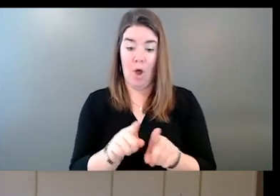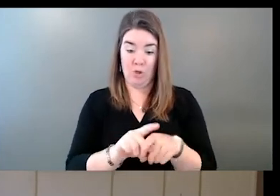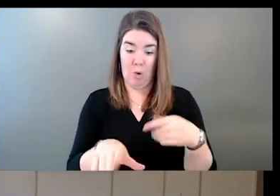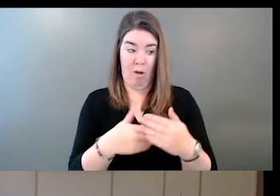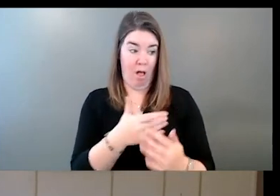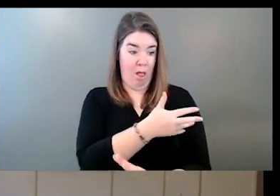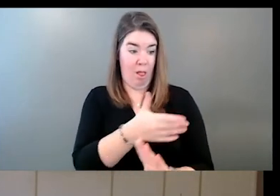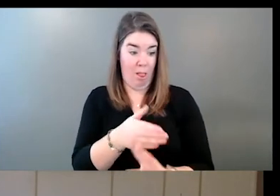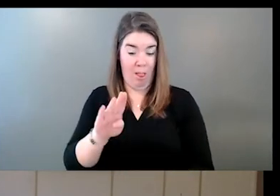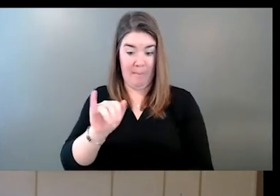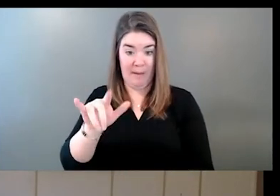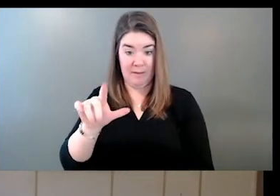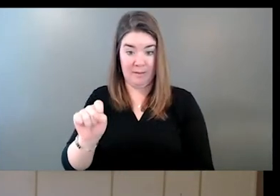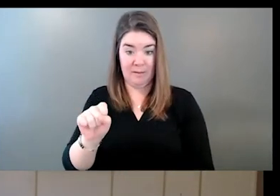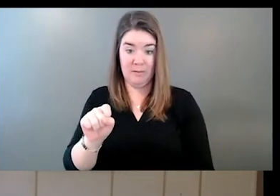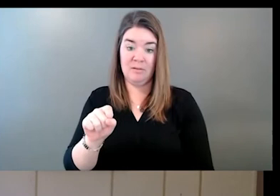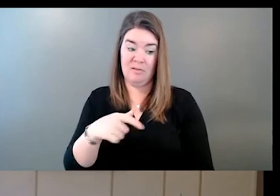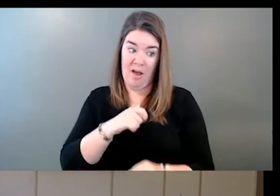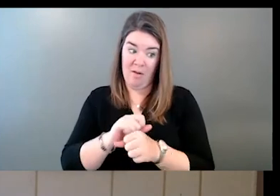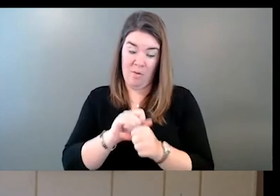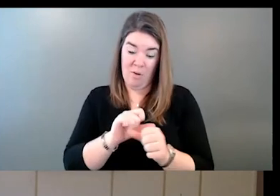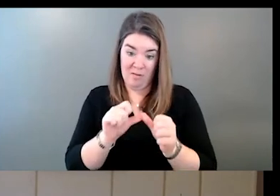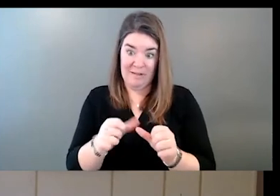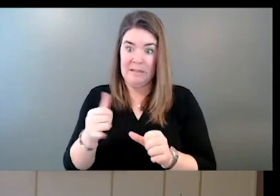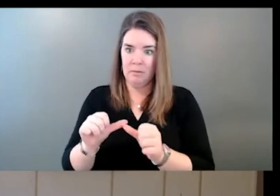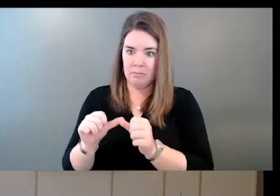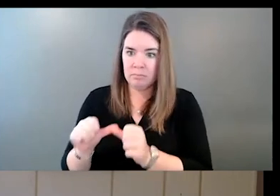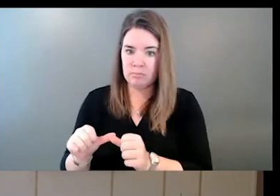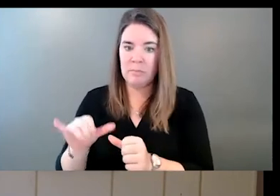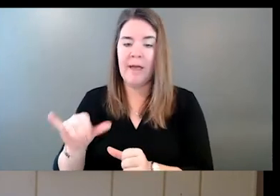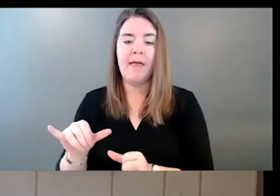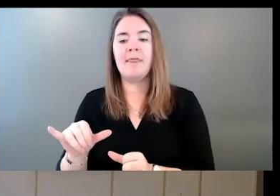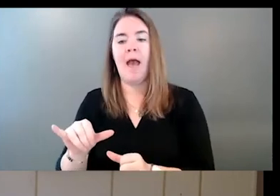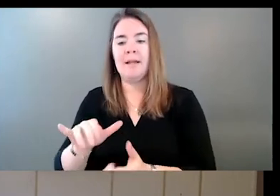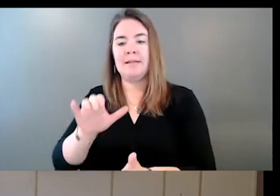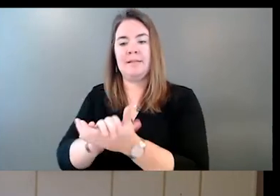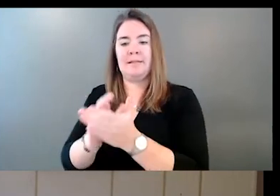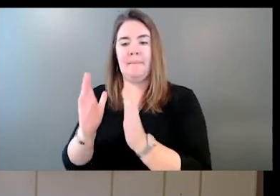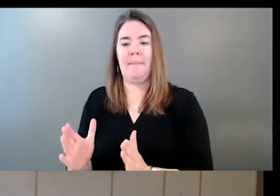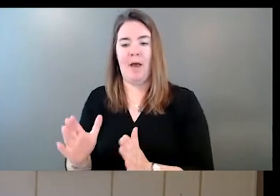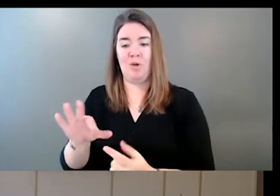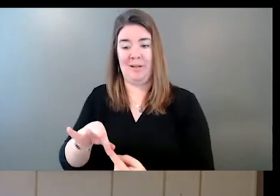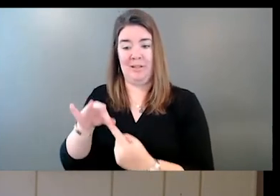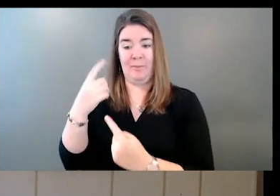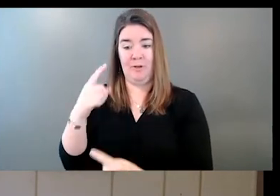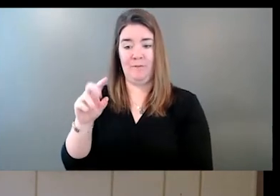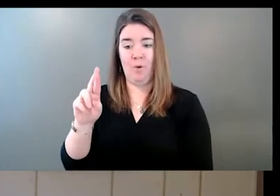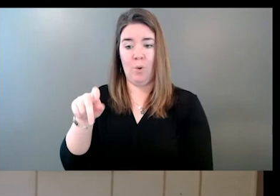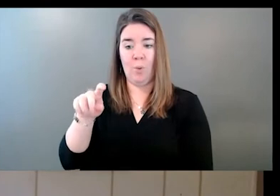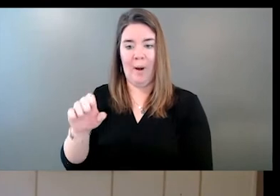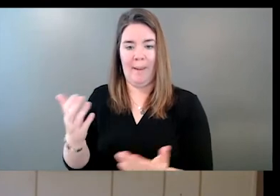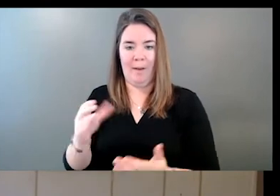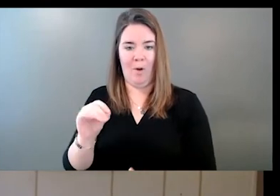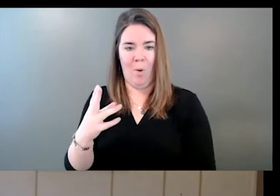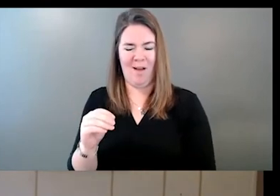time, and I've worked before and will continue to work on removing the spousal exemption for rape in Ohio. Ohio is one